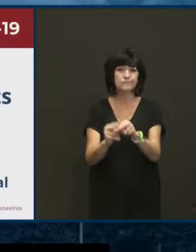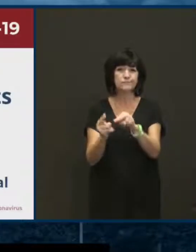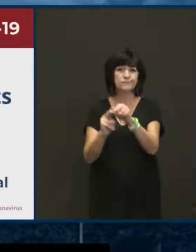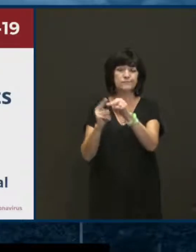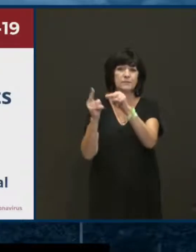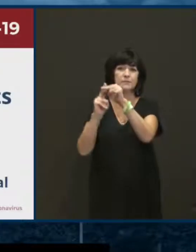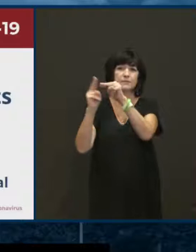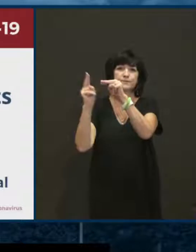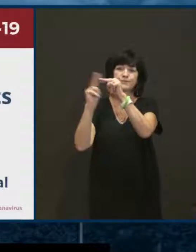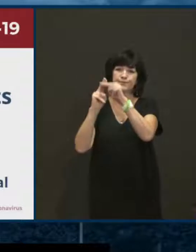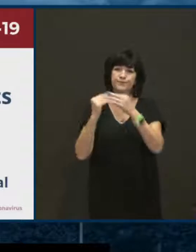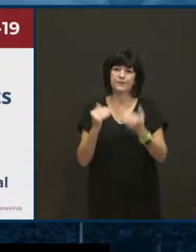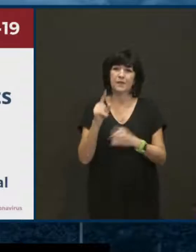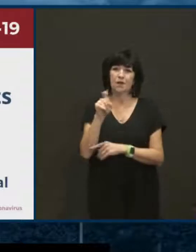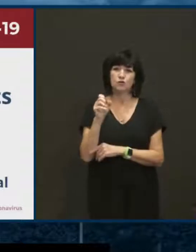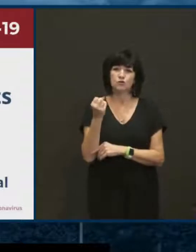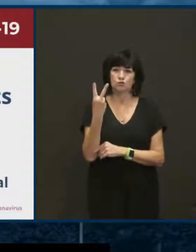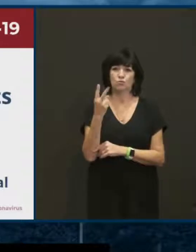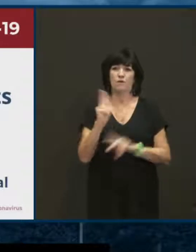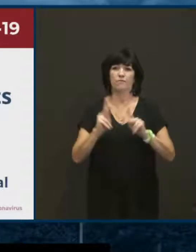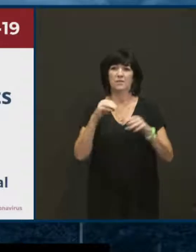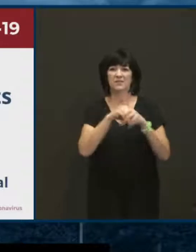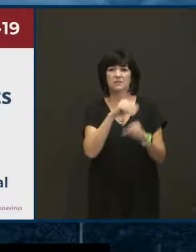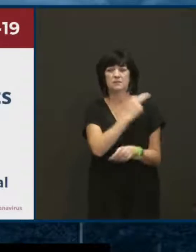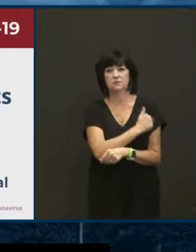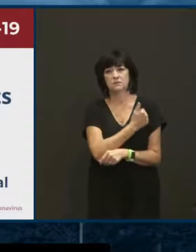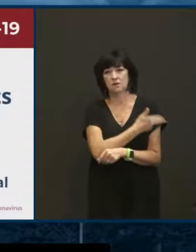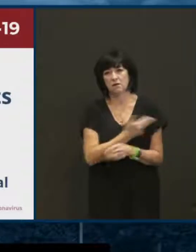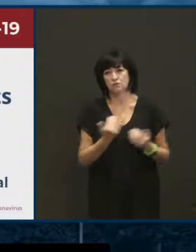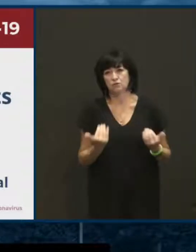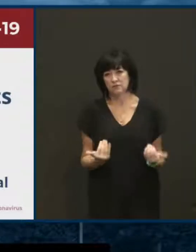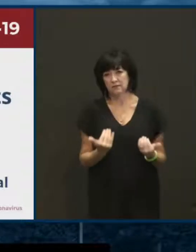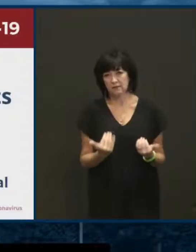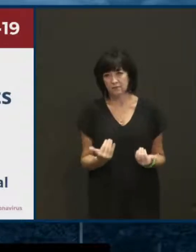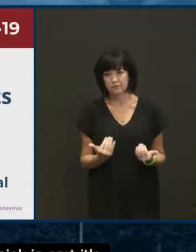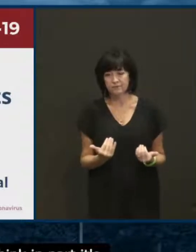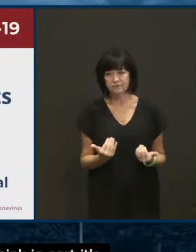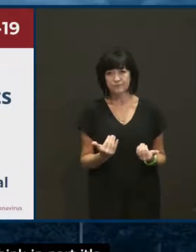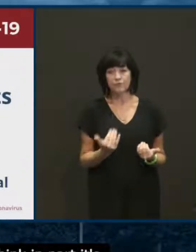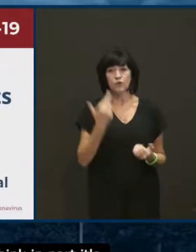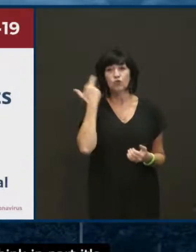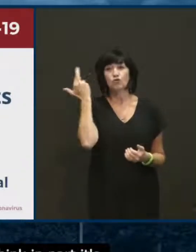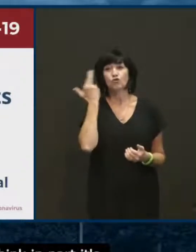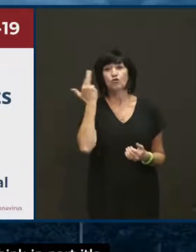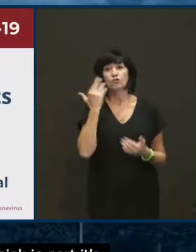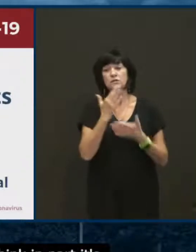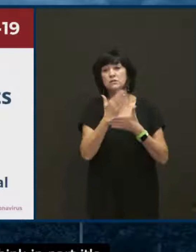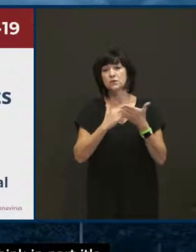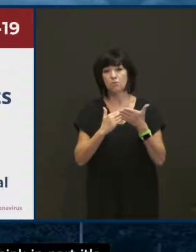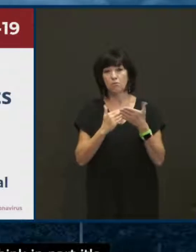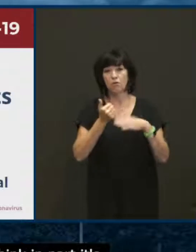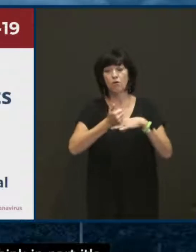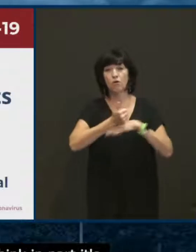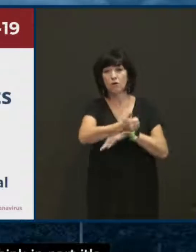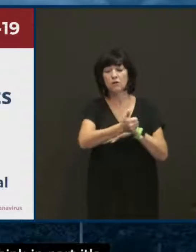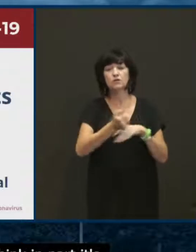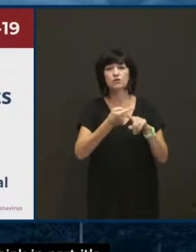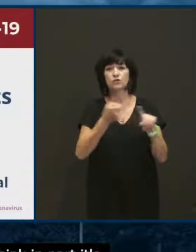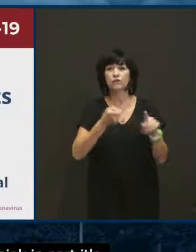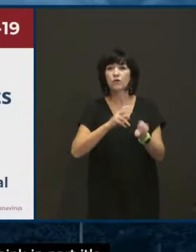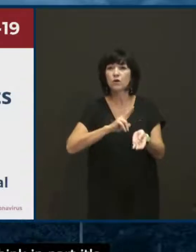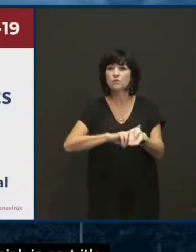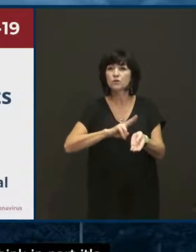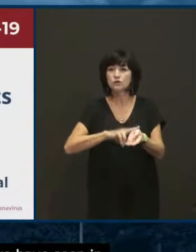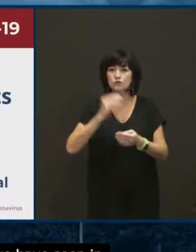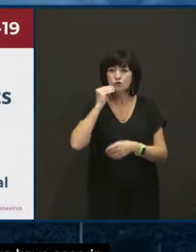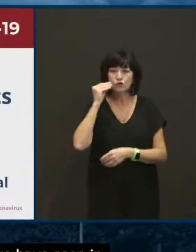moving that number up. I think in part it's a function of the recent outbreak that we've seen in nursing homes across our